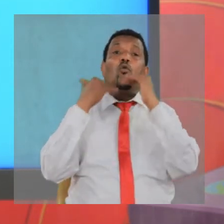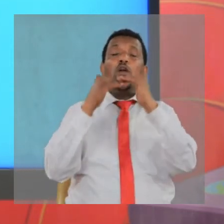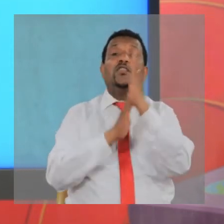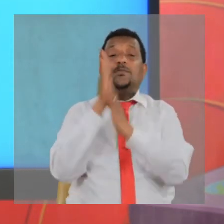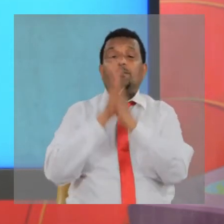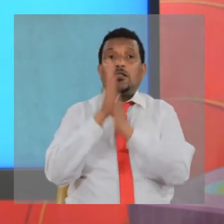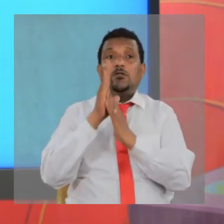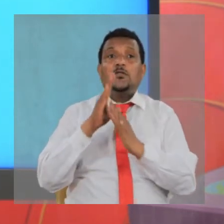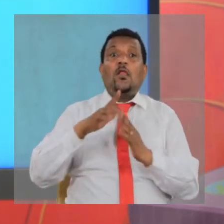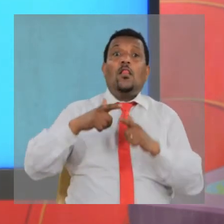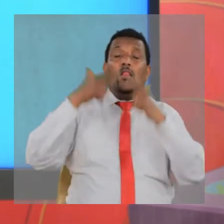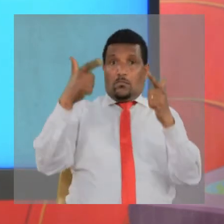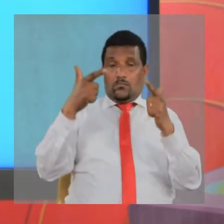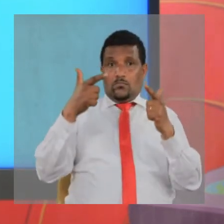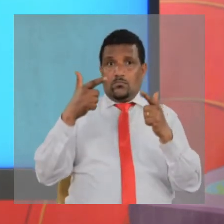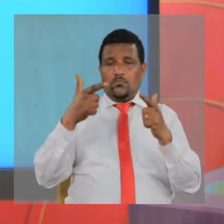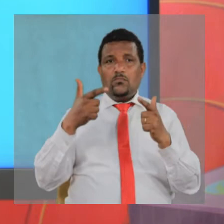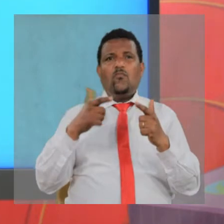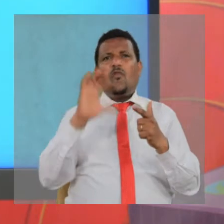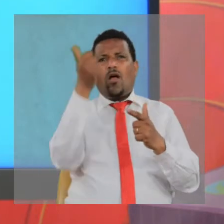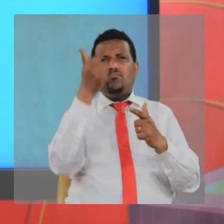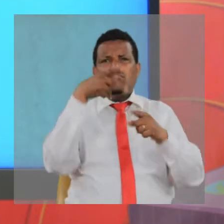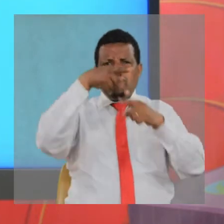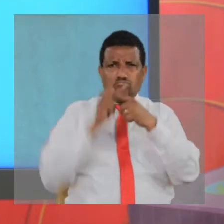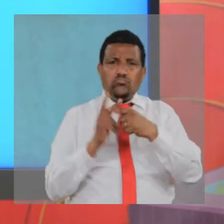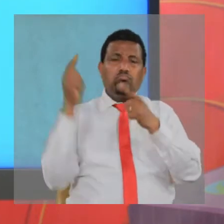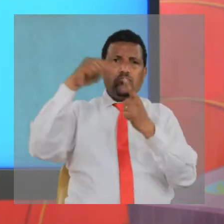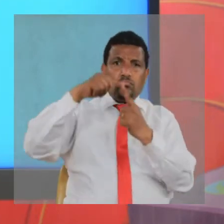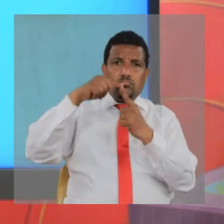is too large. It is from 10 kg to